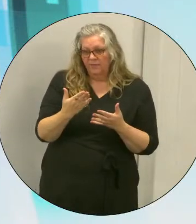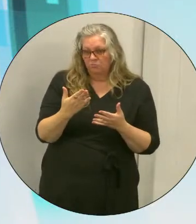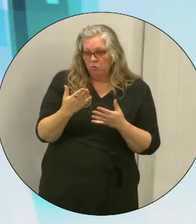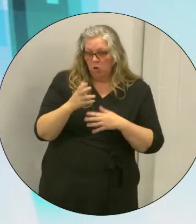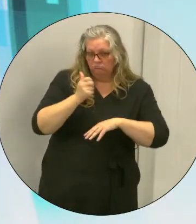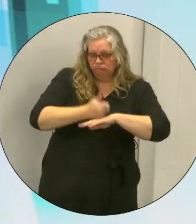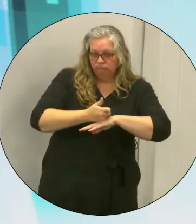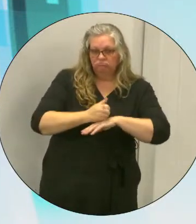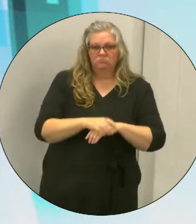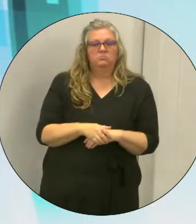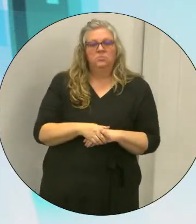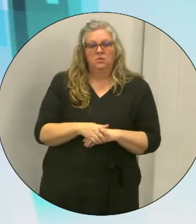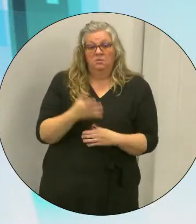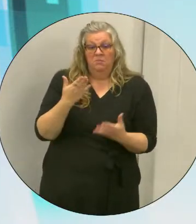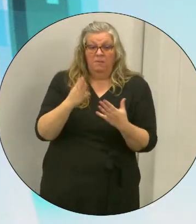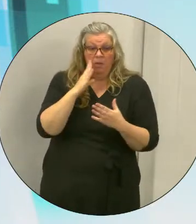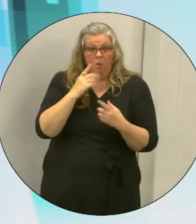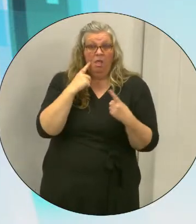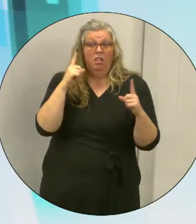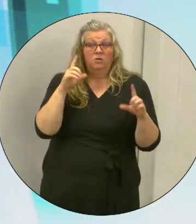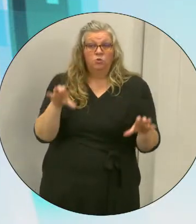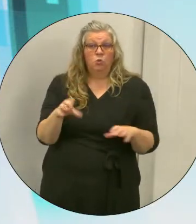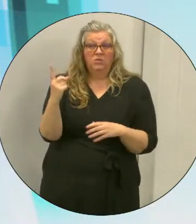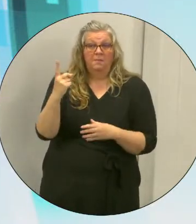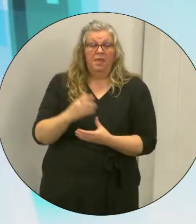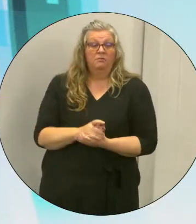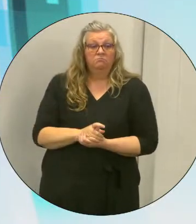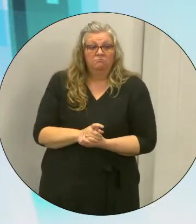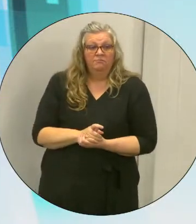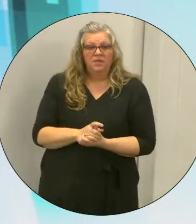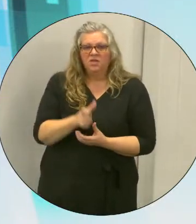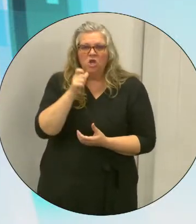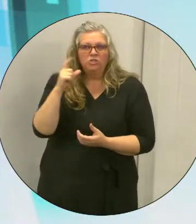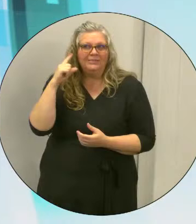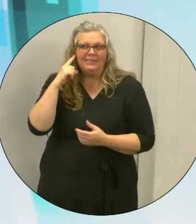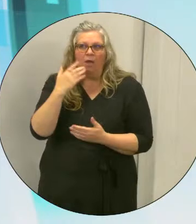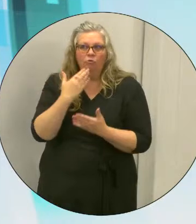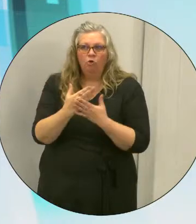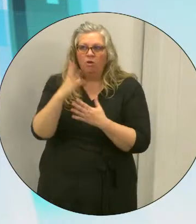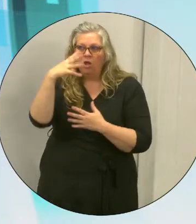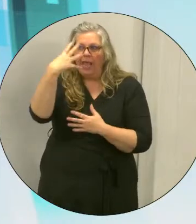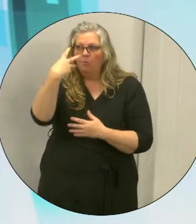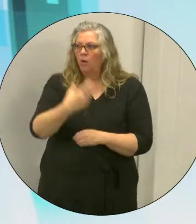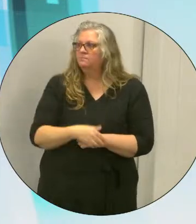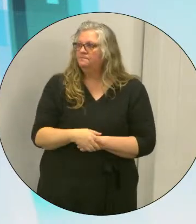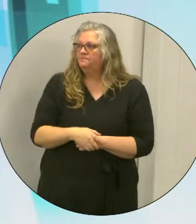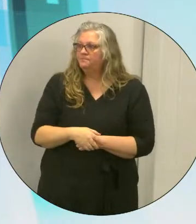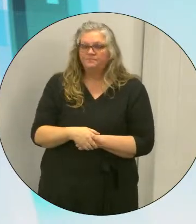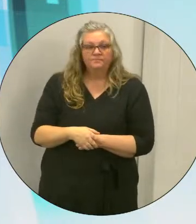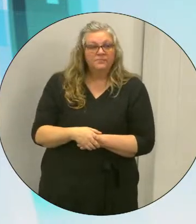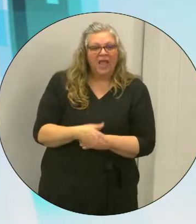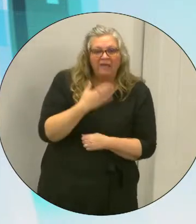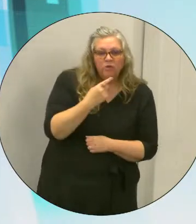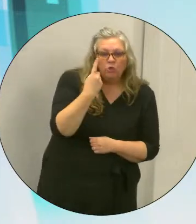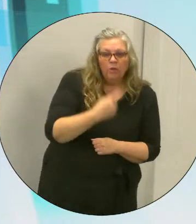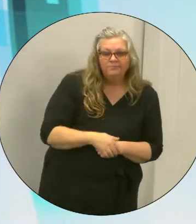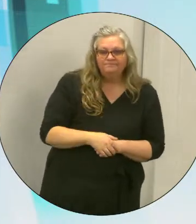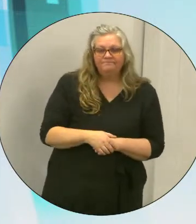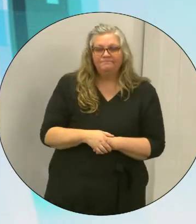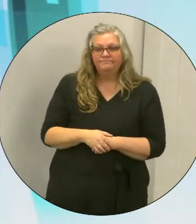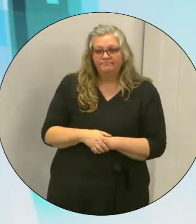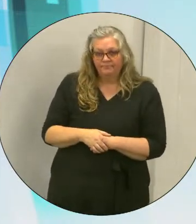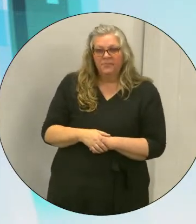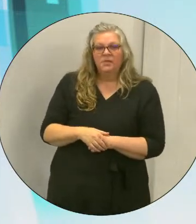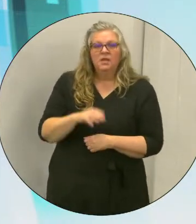and may actually do something and not just sound good on camera. You guys have a good one. Thank you,